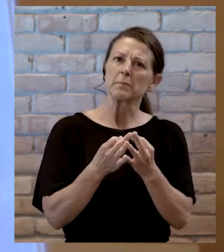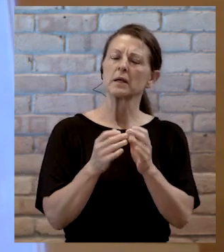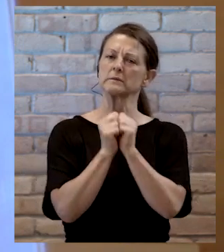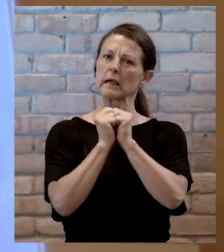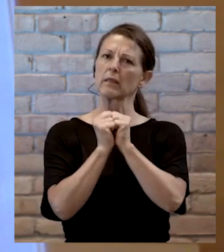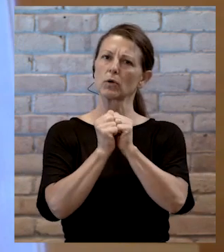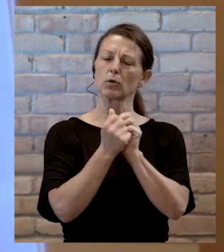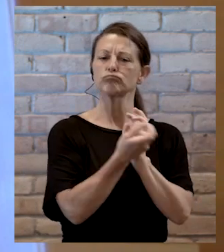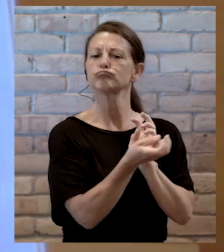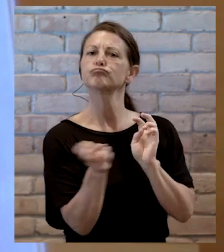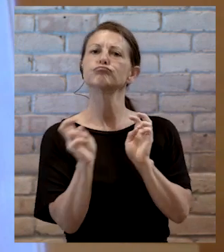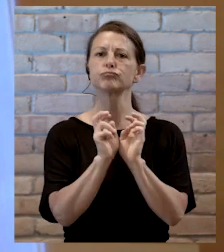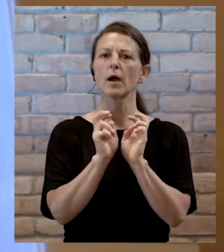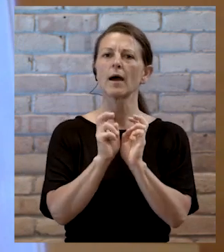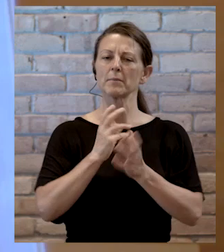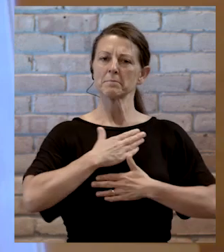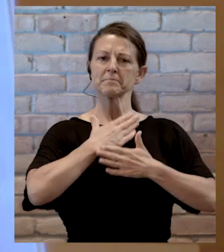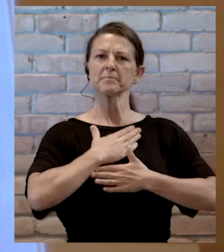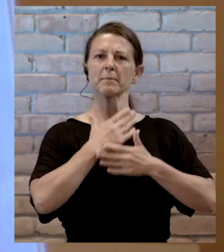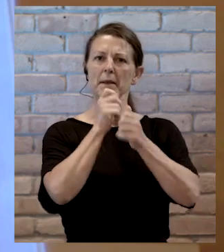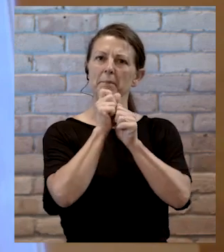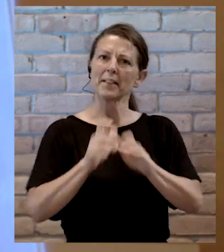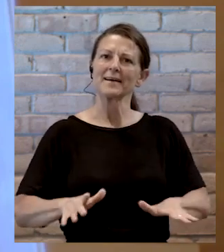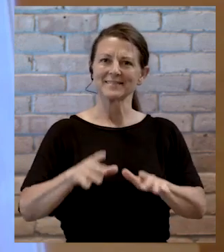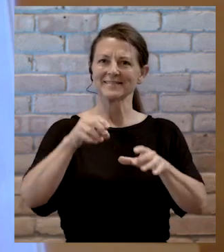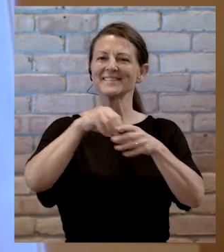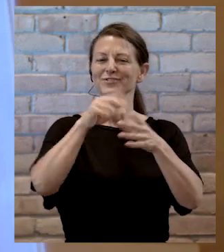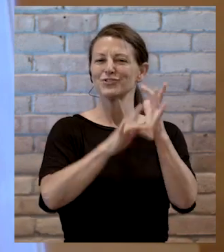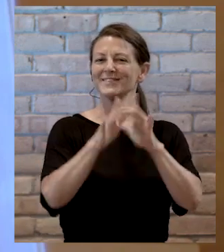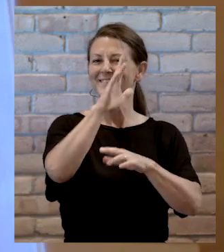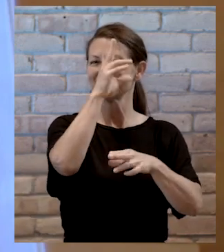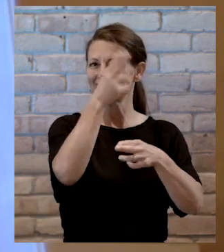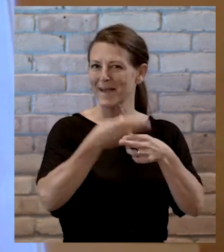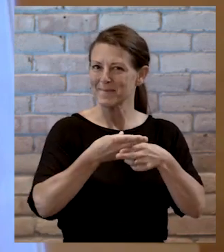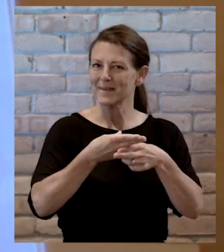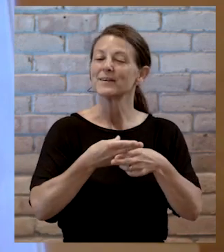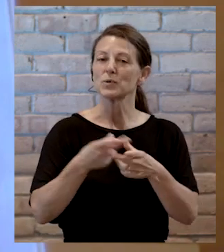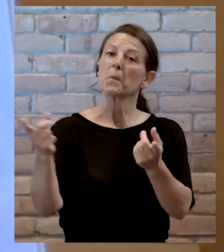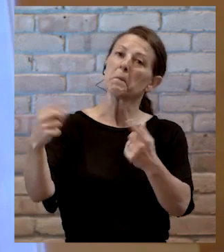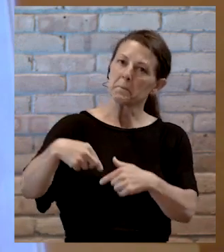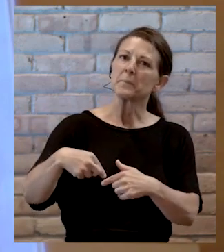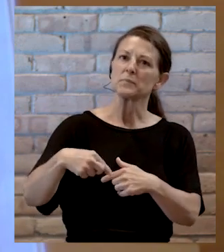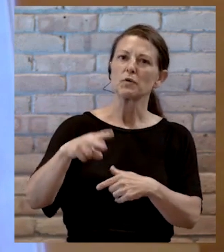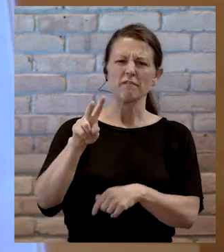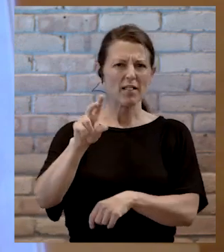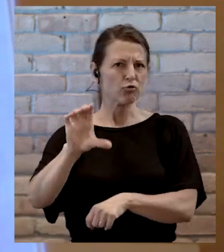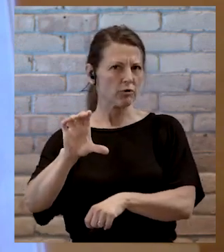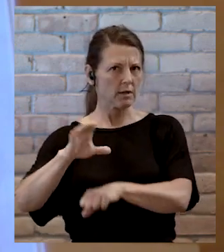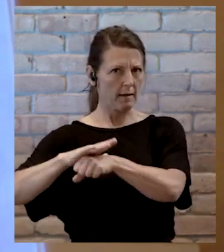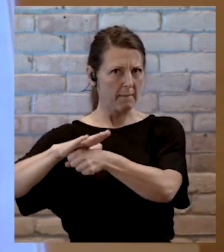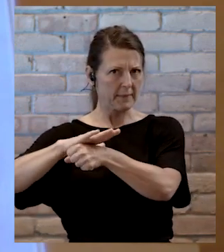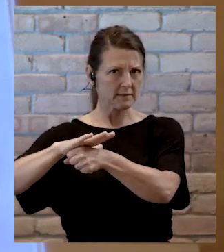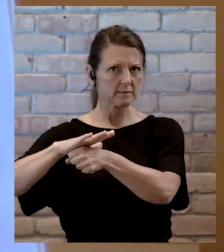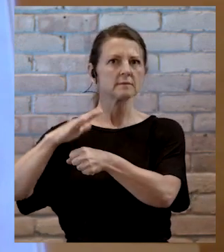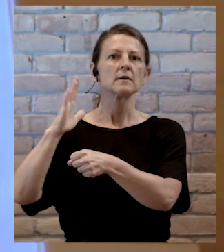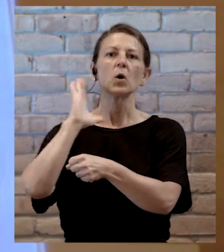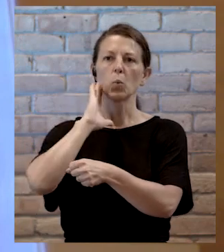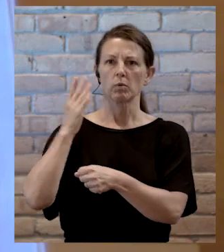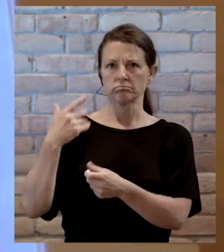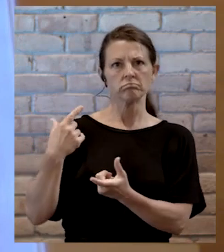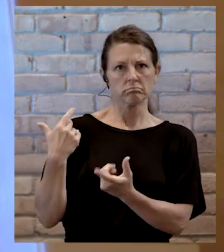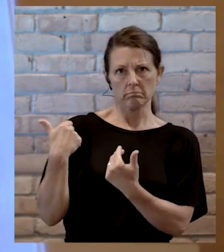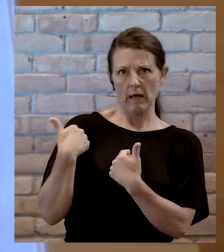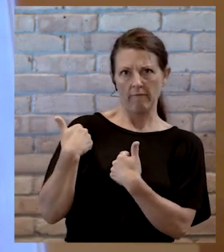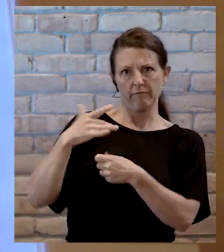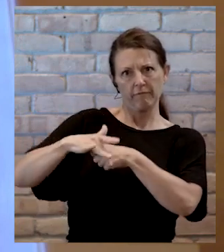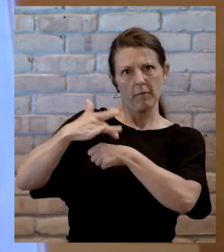to be blessed in the name of Jesus. So stop by our Valley Creek campus. Pick up a box. 29 have